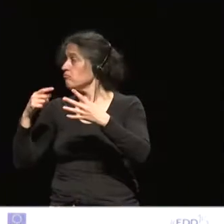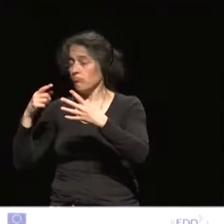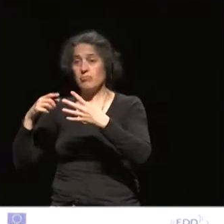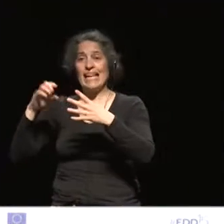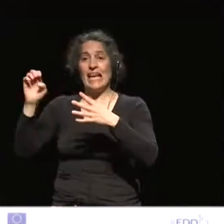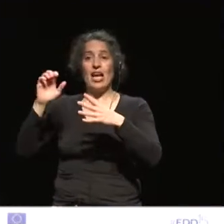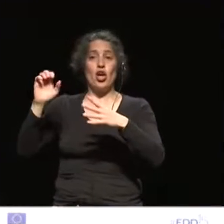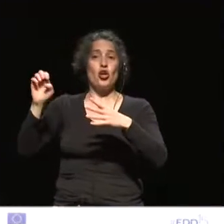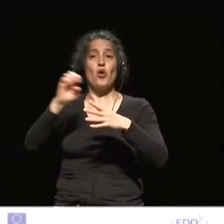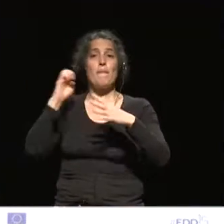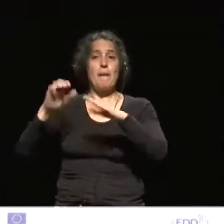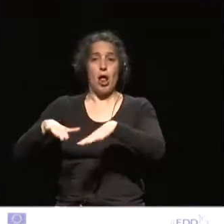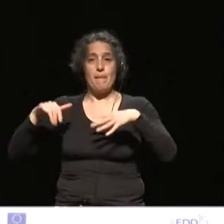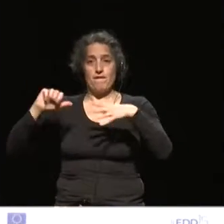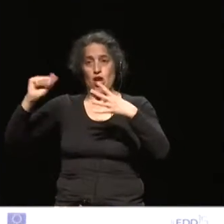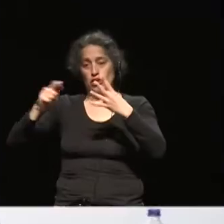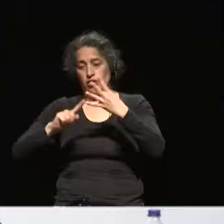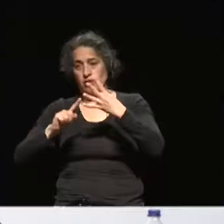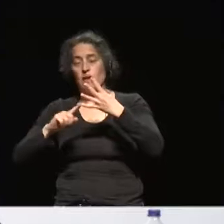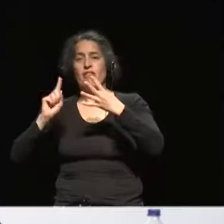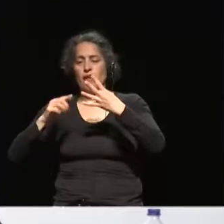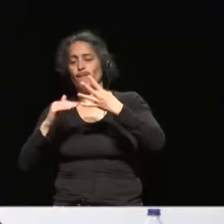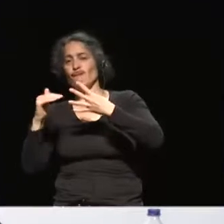Parliament. Minister, if you want to go first.